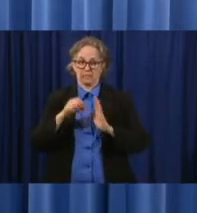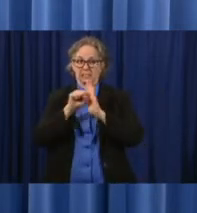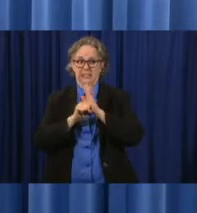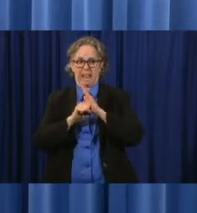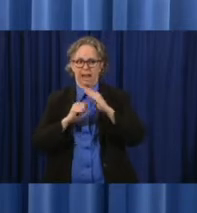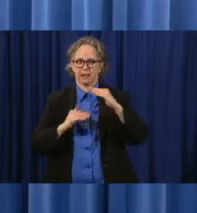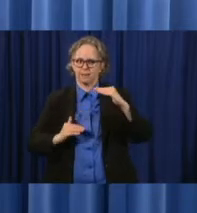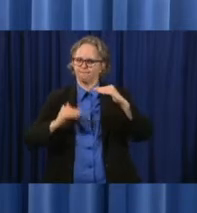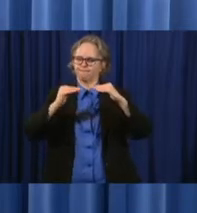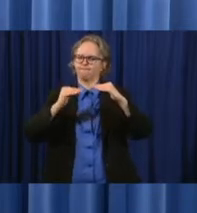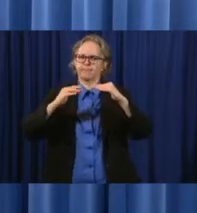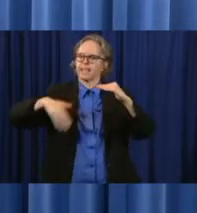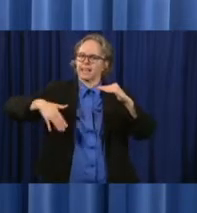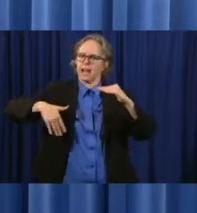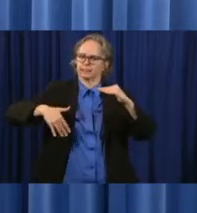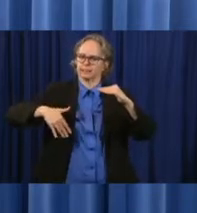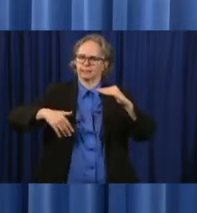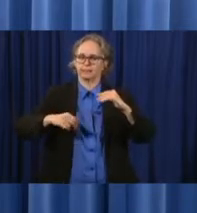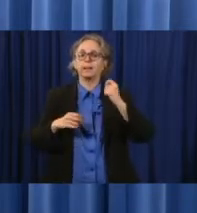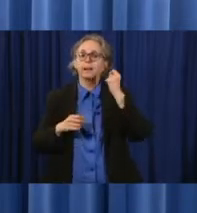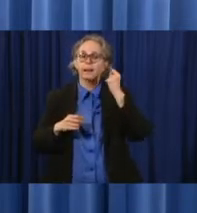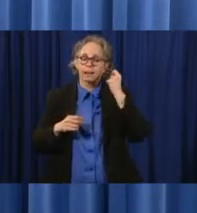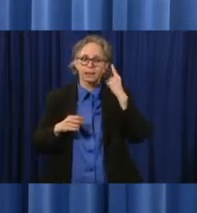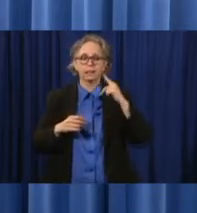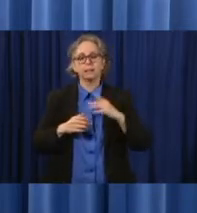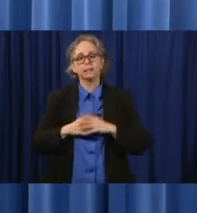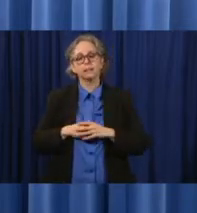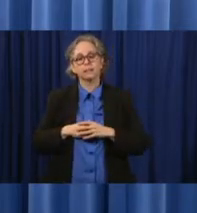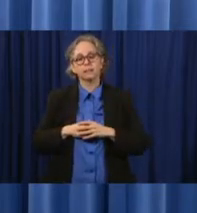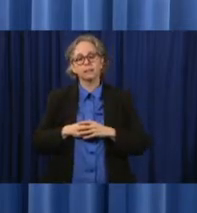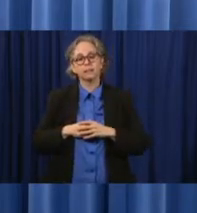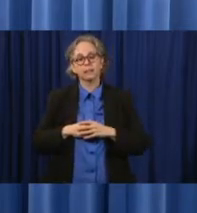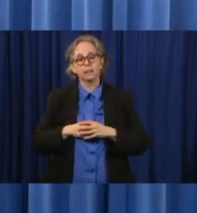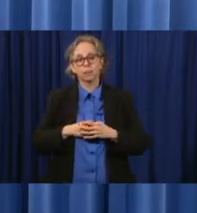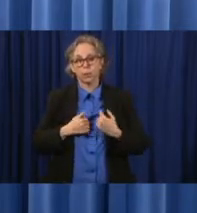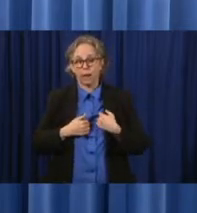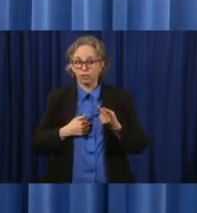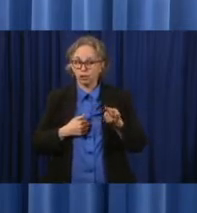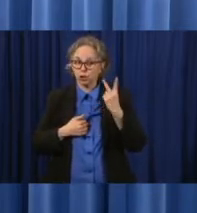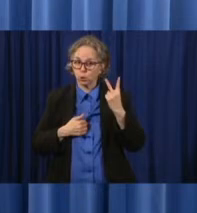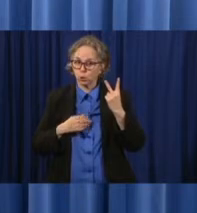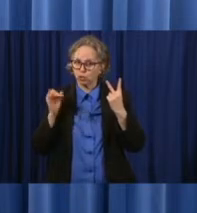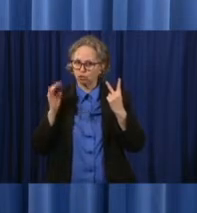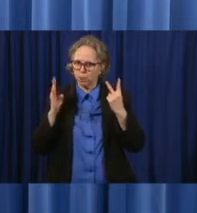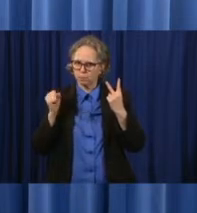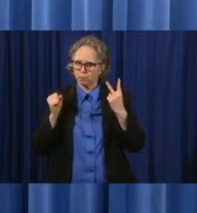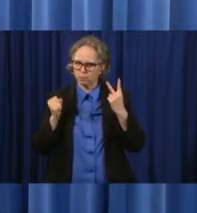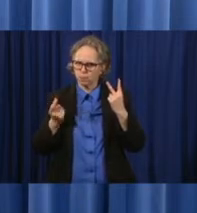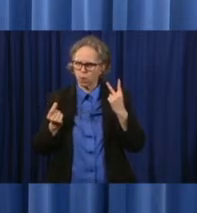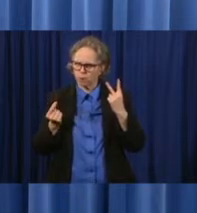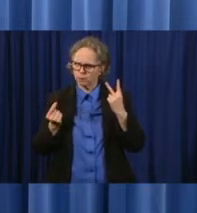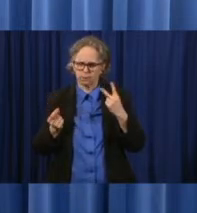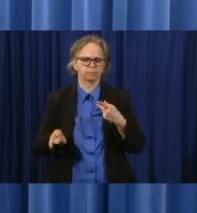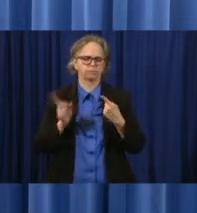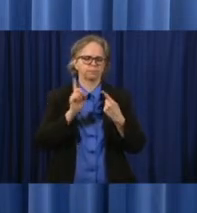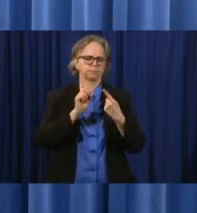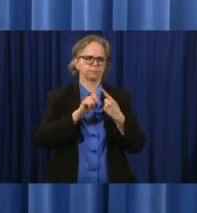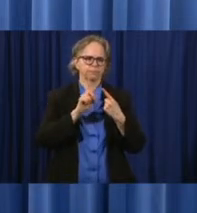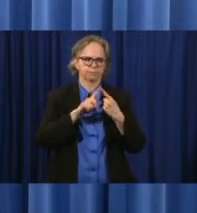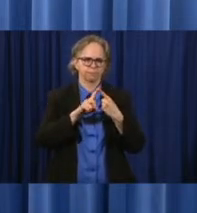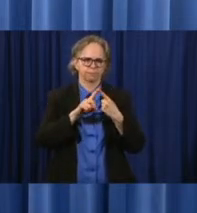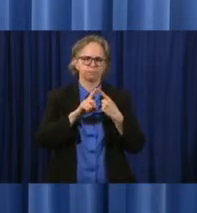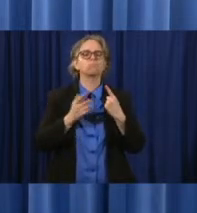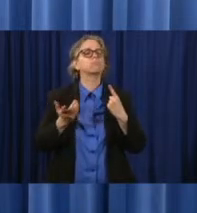we have two jobs to do. And I told my team this again this morning. We have two jobs to do. One